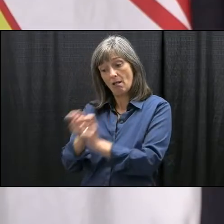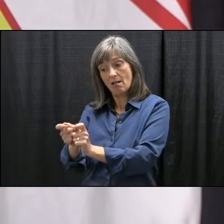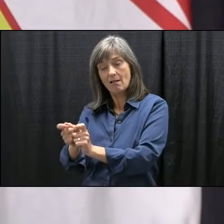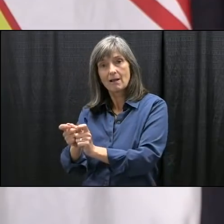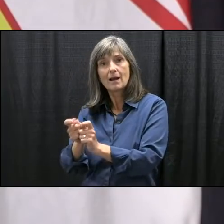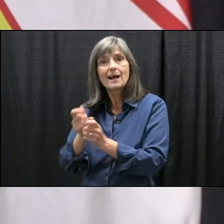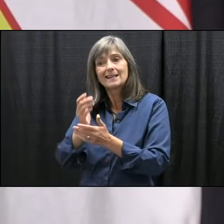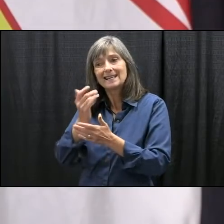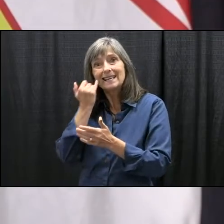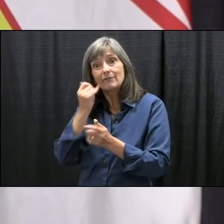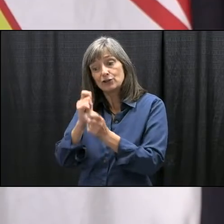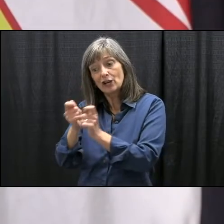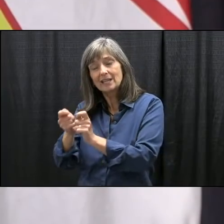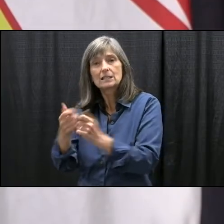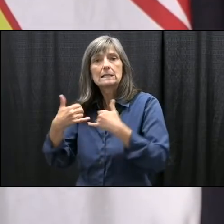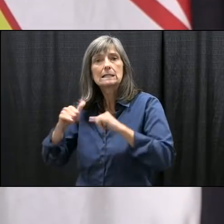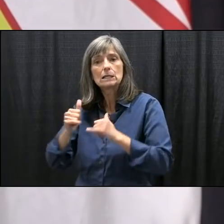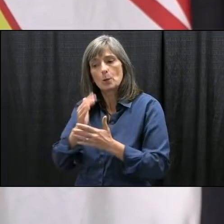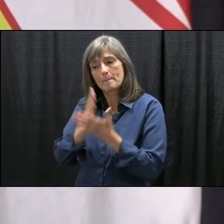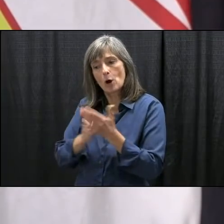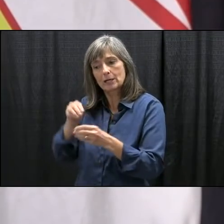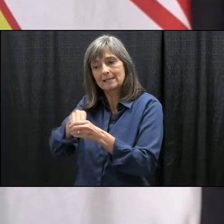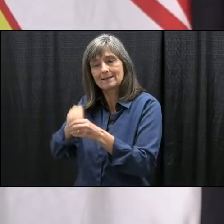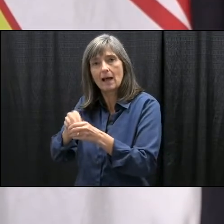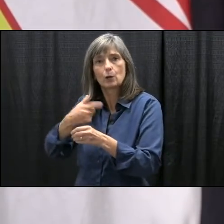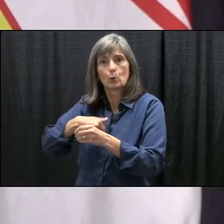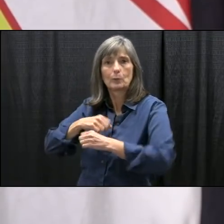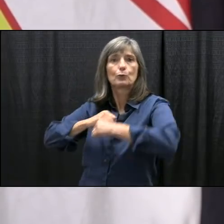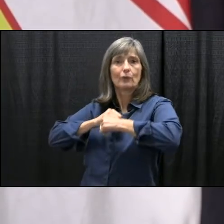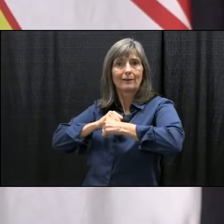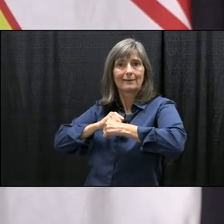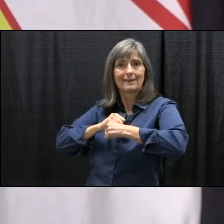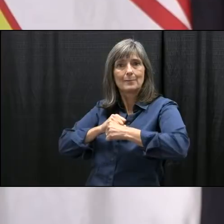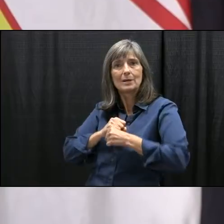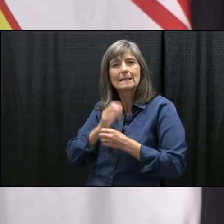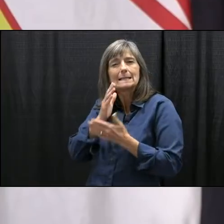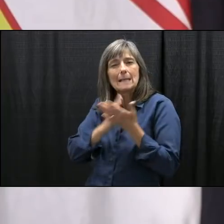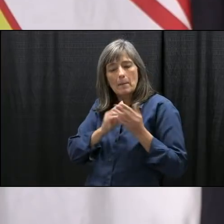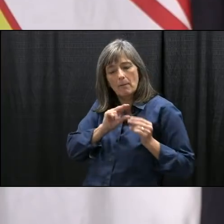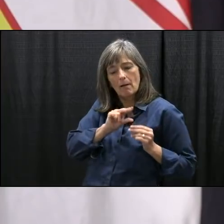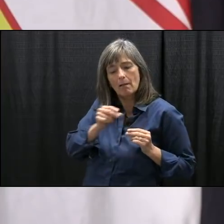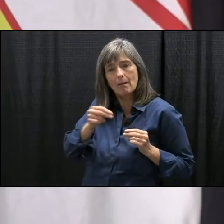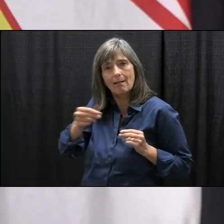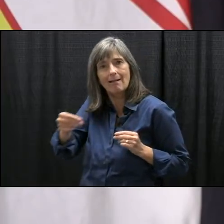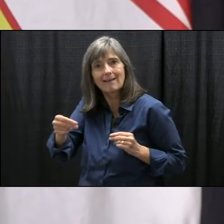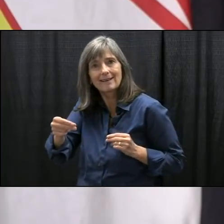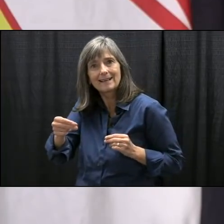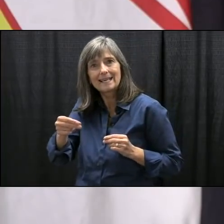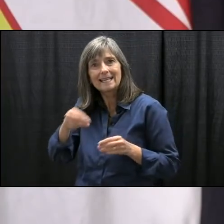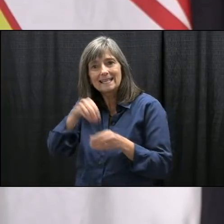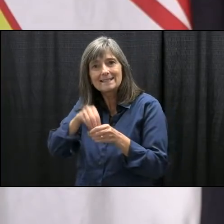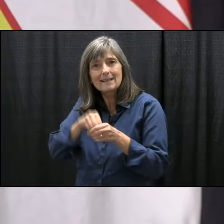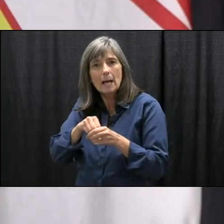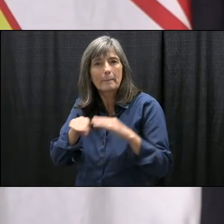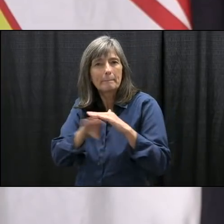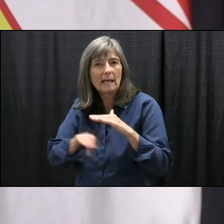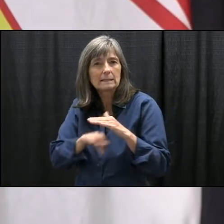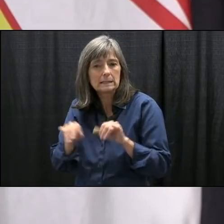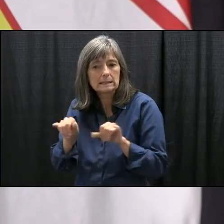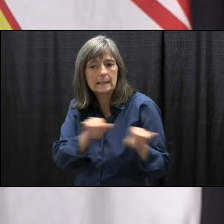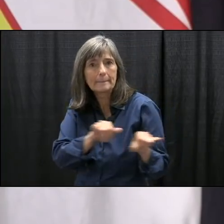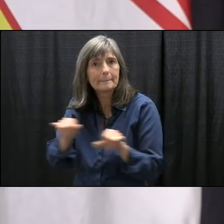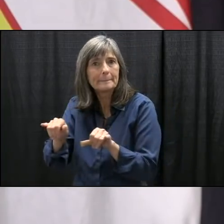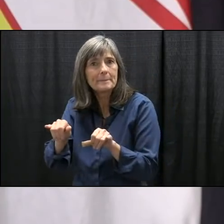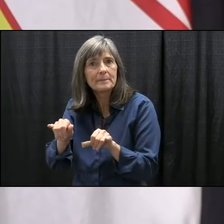that particular virus, and hopefully the cross-immunity there, whether it's the B or the T cells, will be enough so that we'll be able